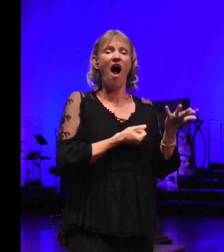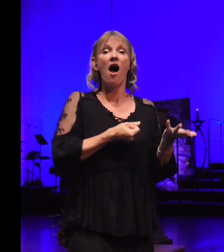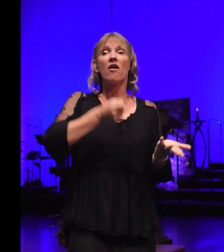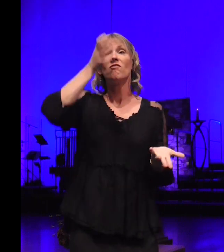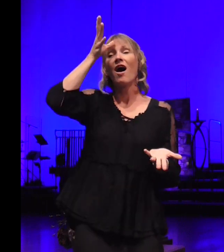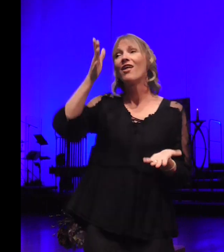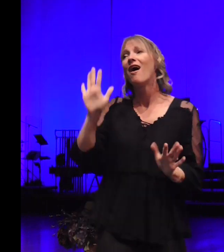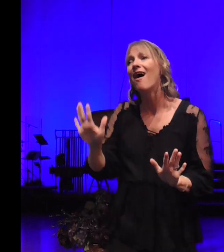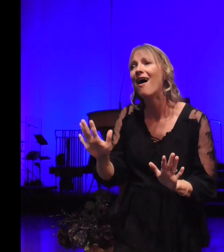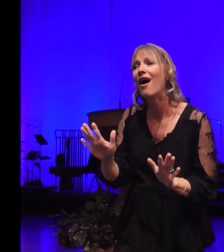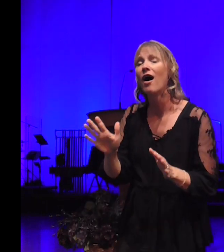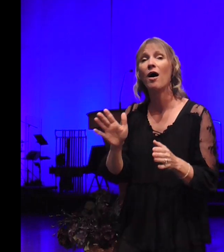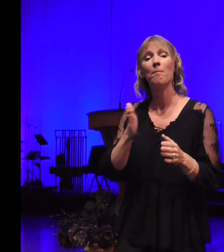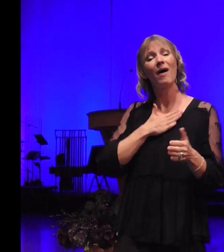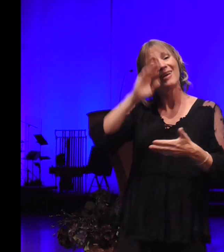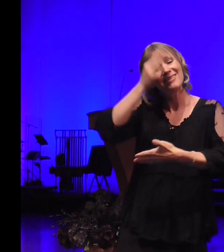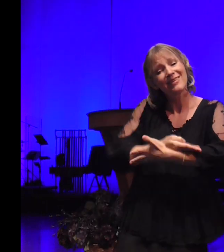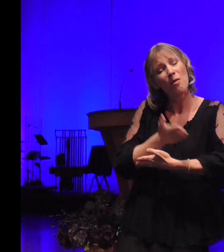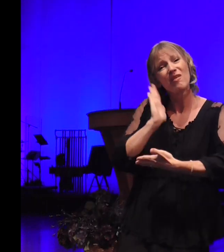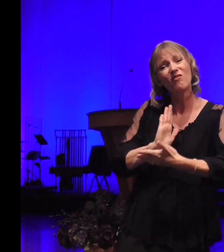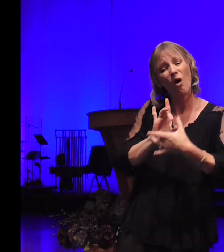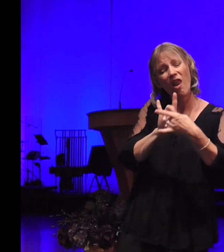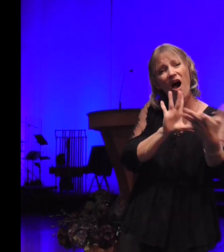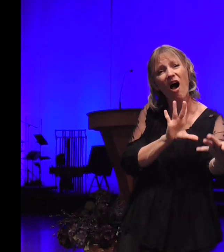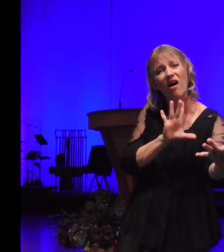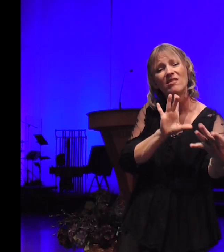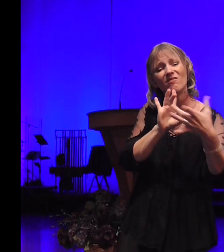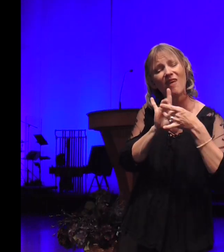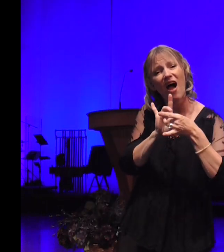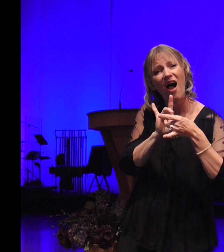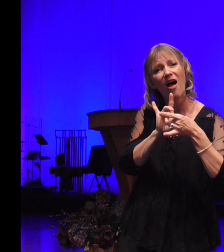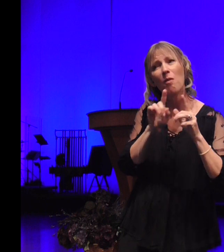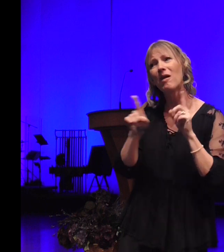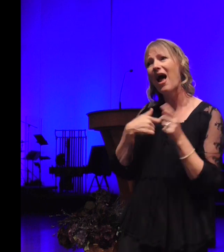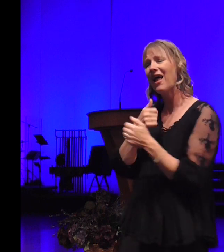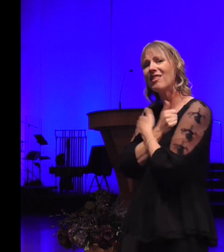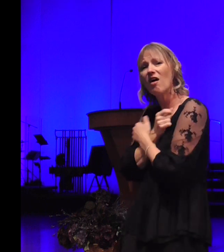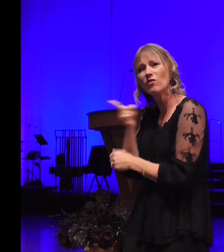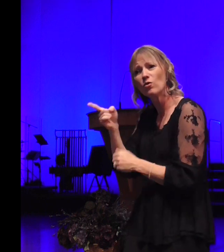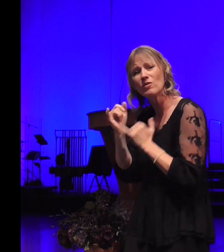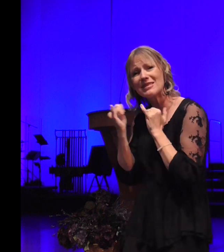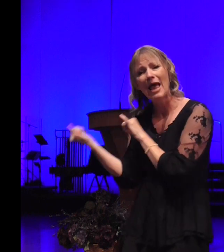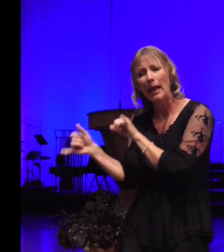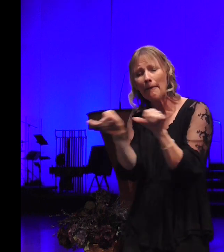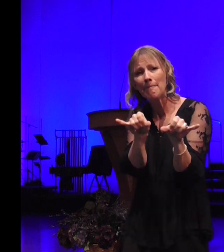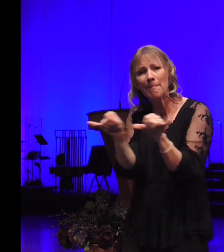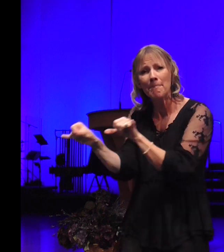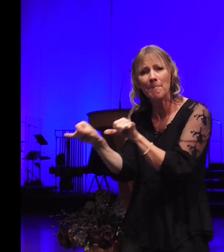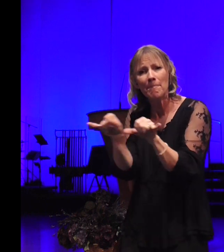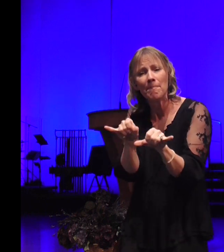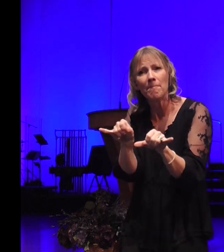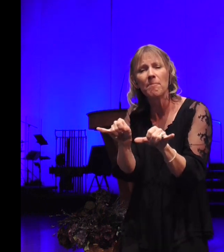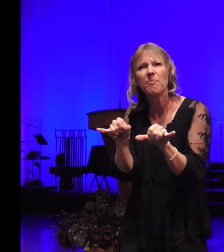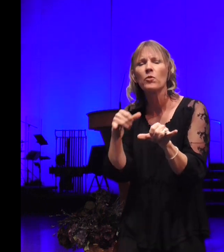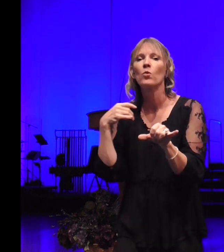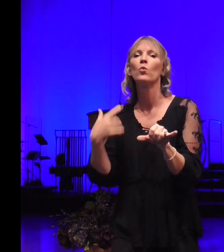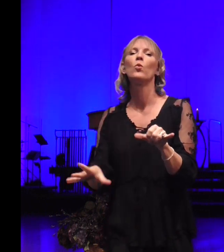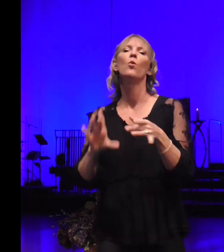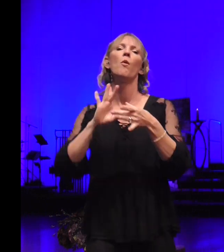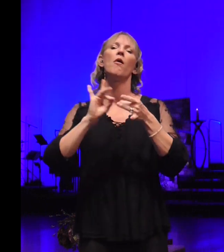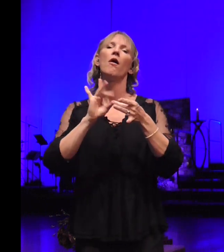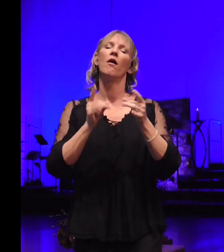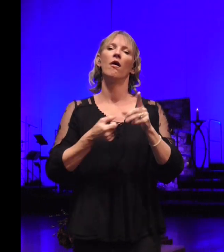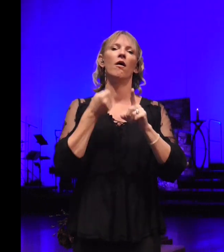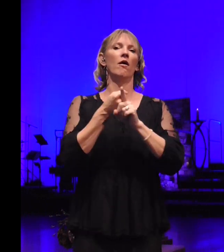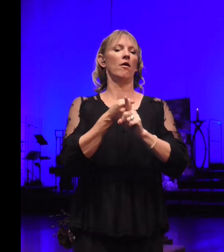reply, "My son was lost, and now he is found, but I love you just the same." And as much and as powerful as this parable is